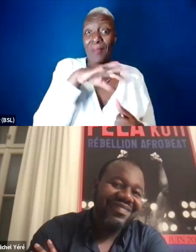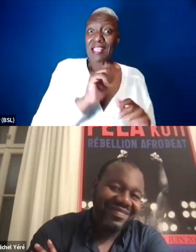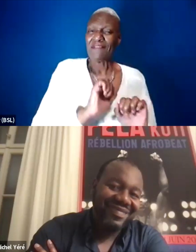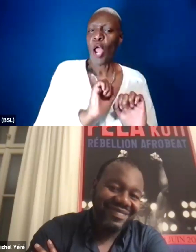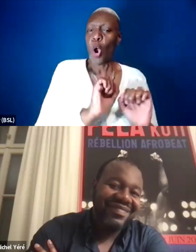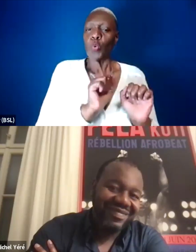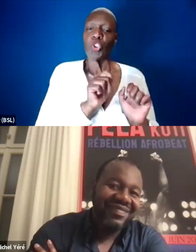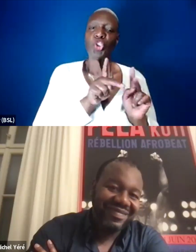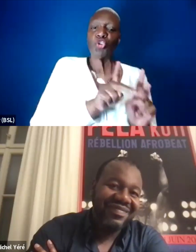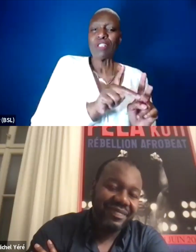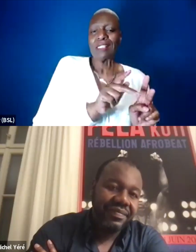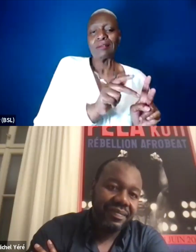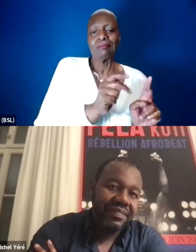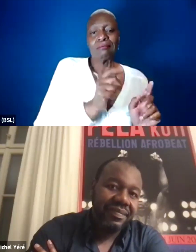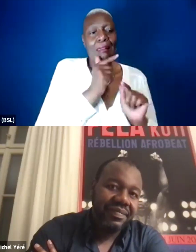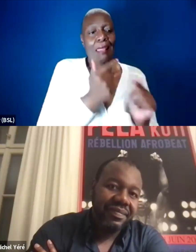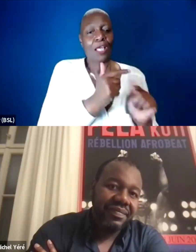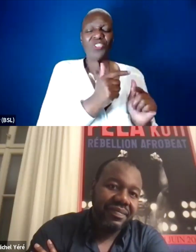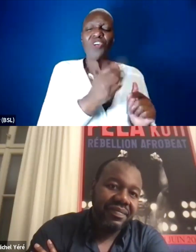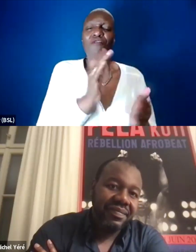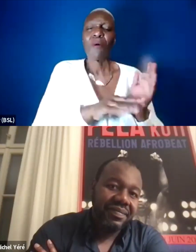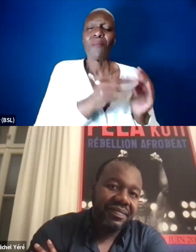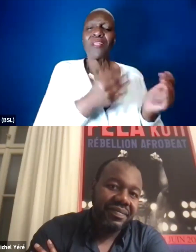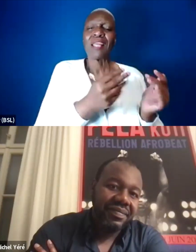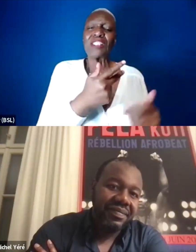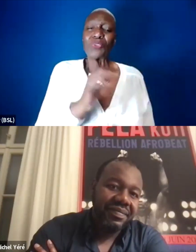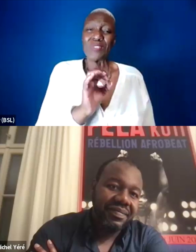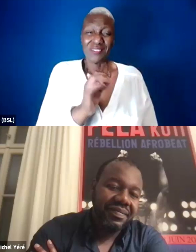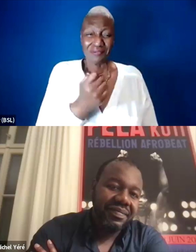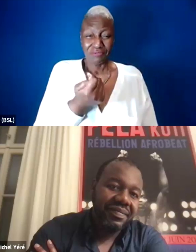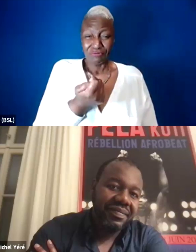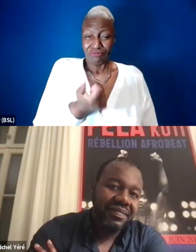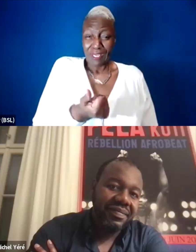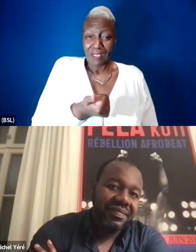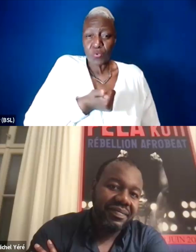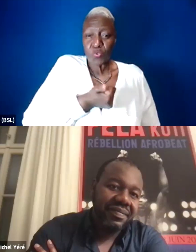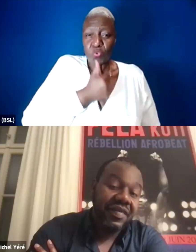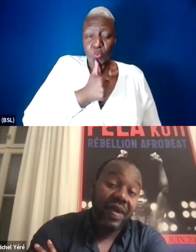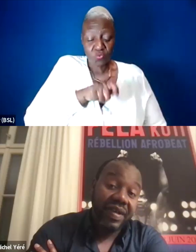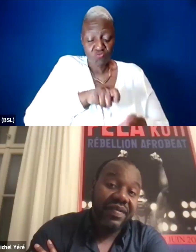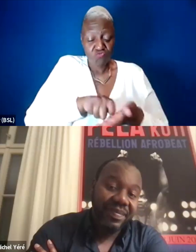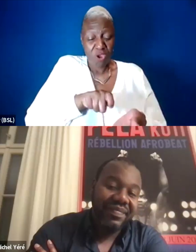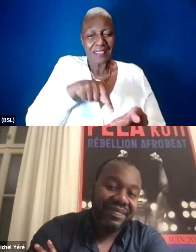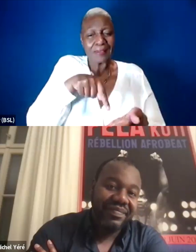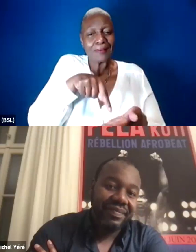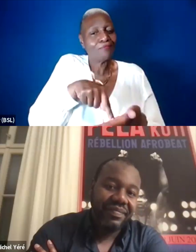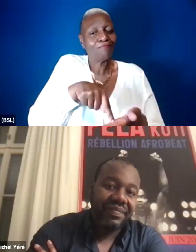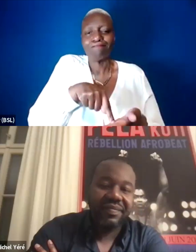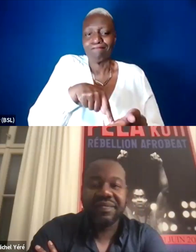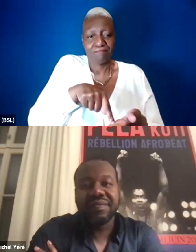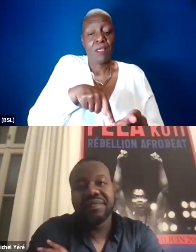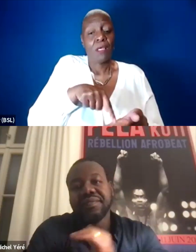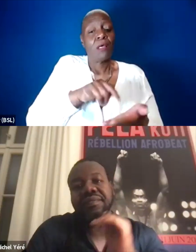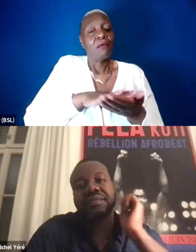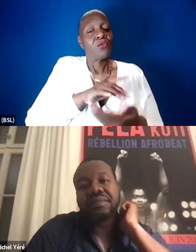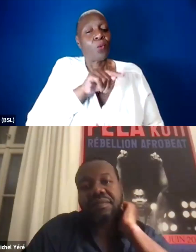street from the 1920s, and that's rarely ever used to write literature. So you have it